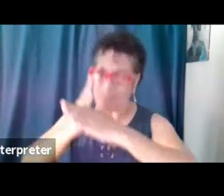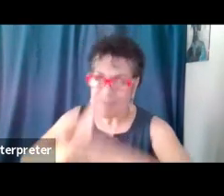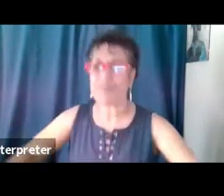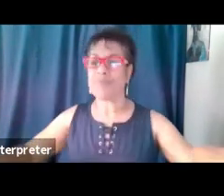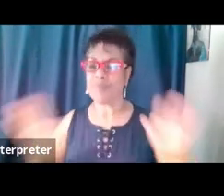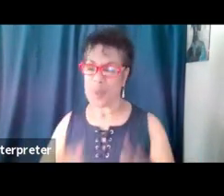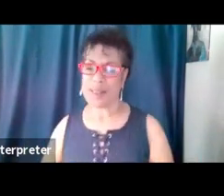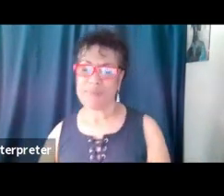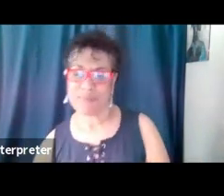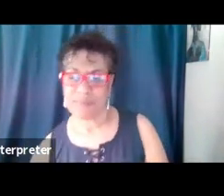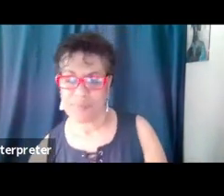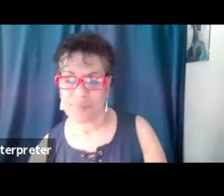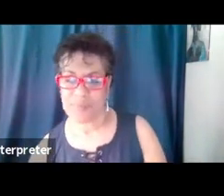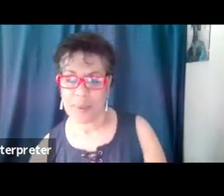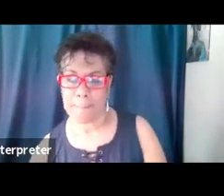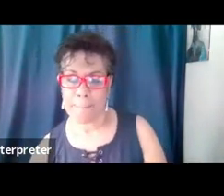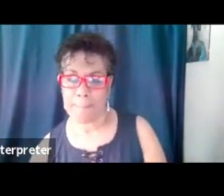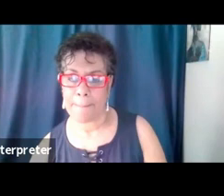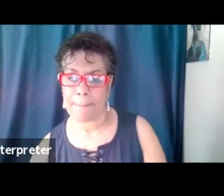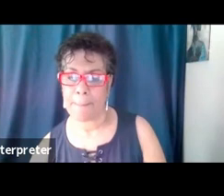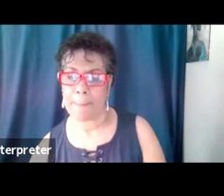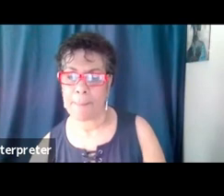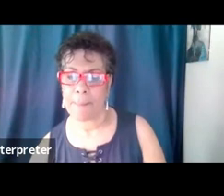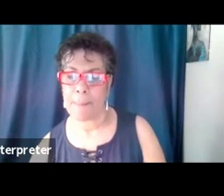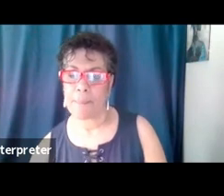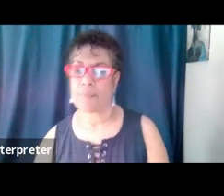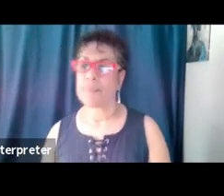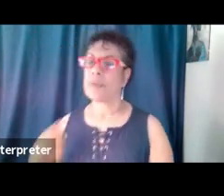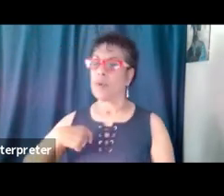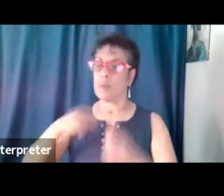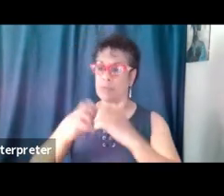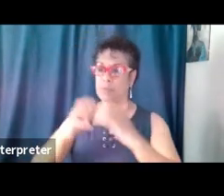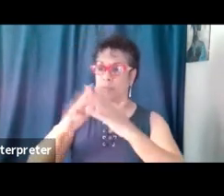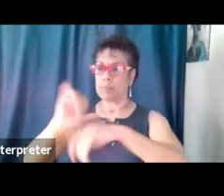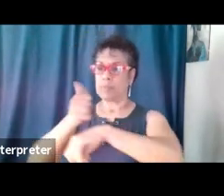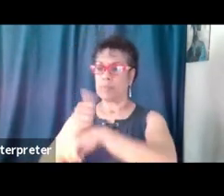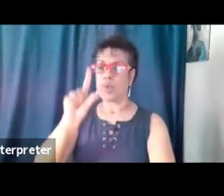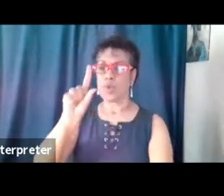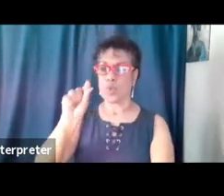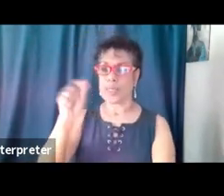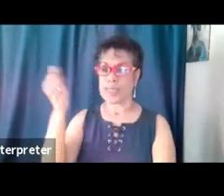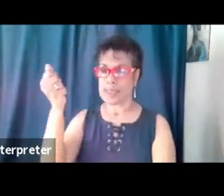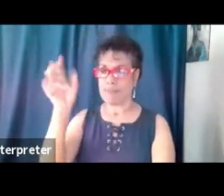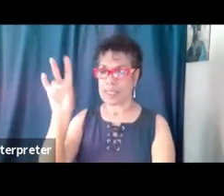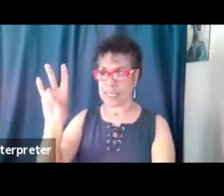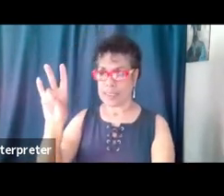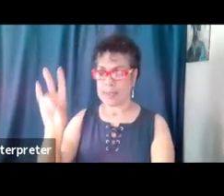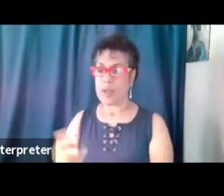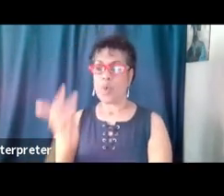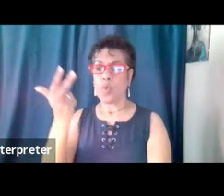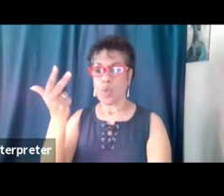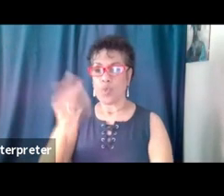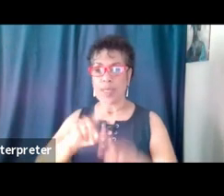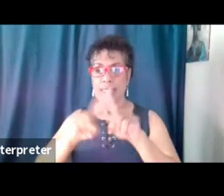So rewind, Abilities Dance was founded in 2017. We have three different